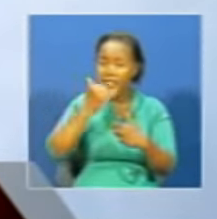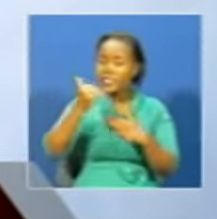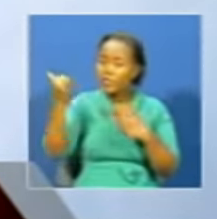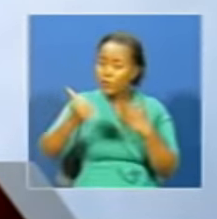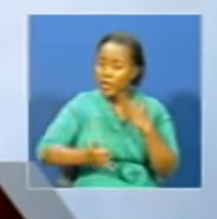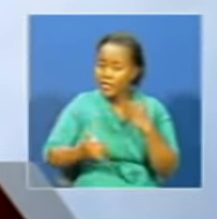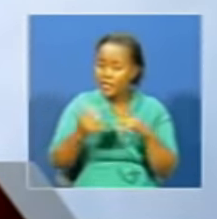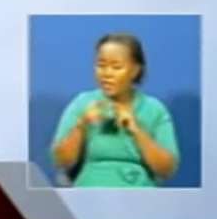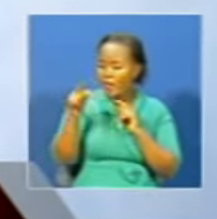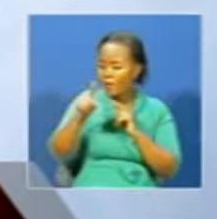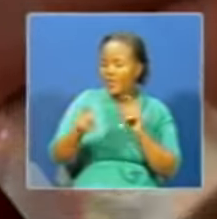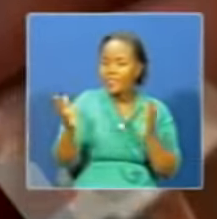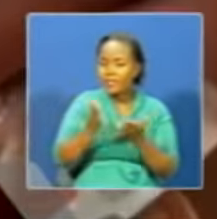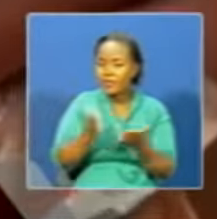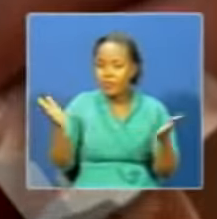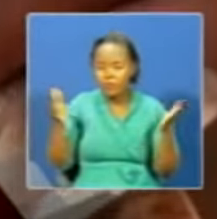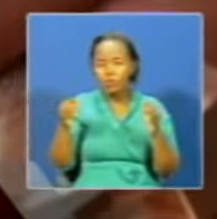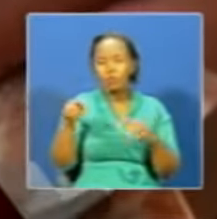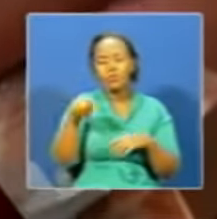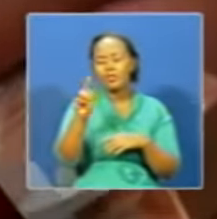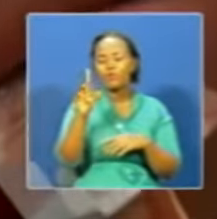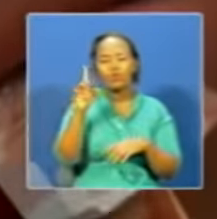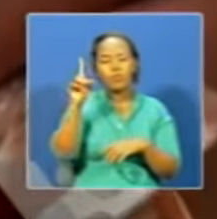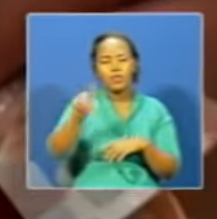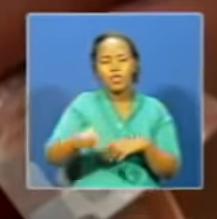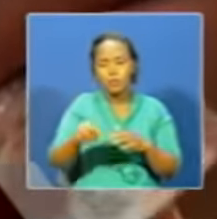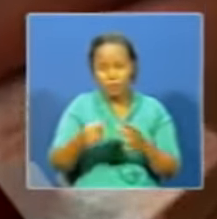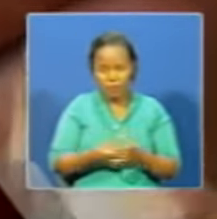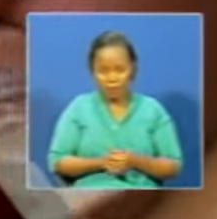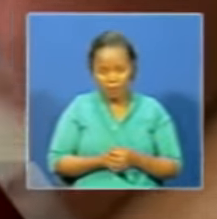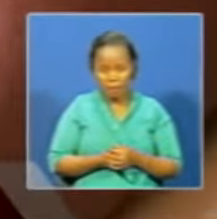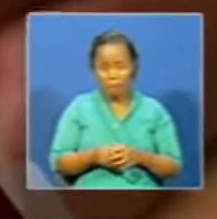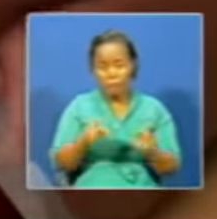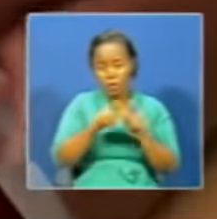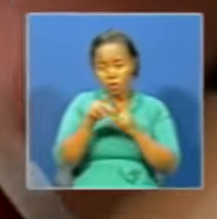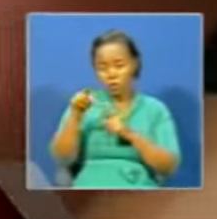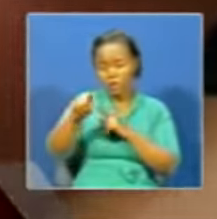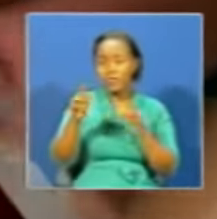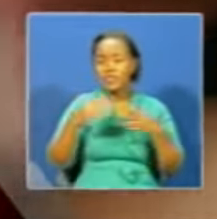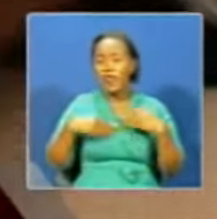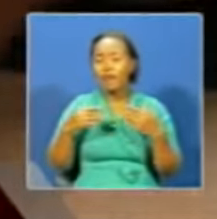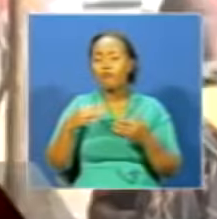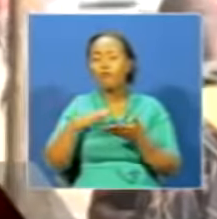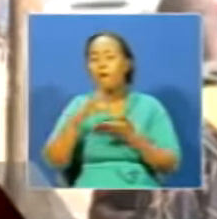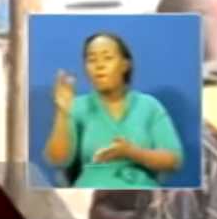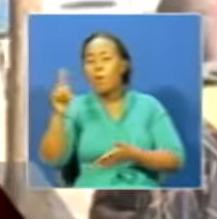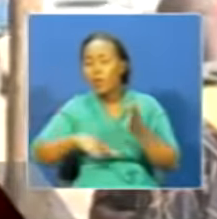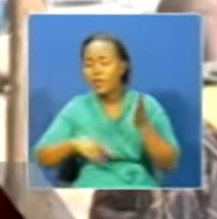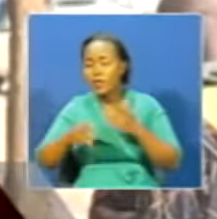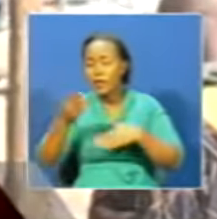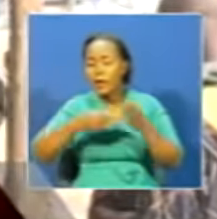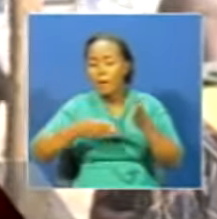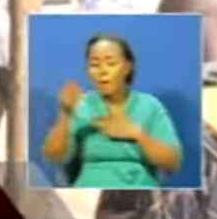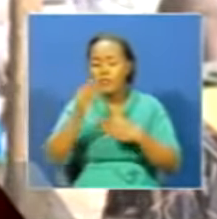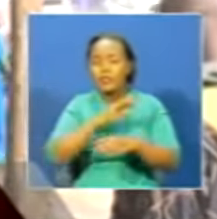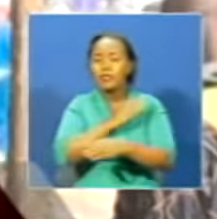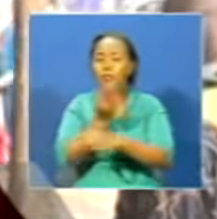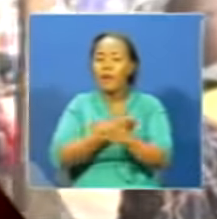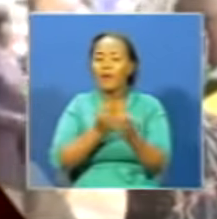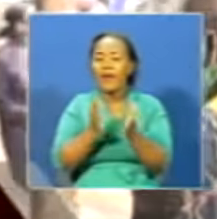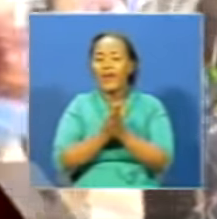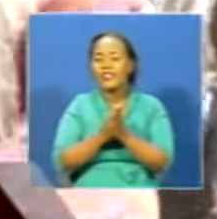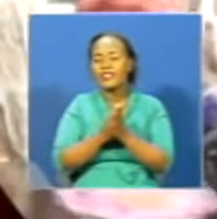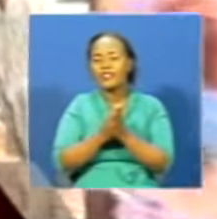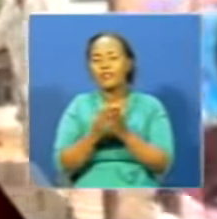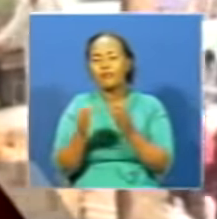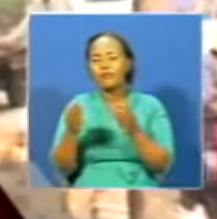more people, it will be affordable. This is attributed to, among others, diminished purchase power among the lower middle income households,